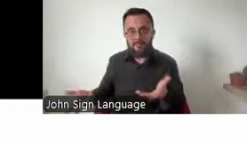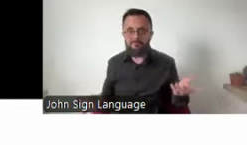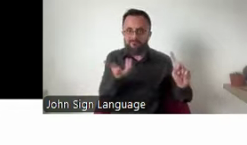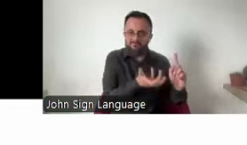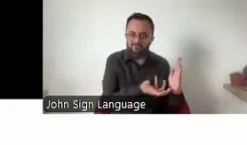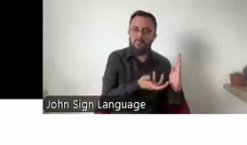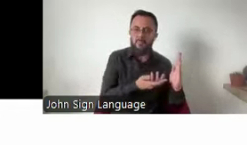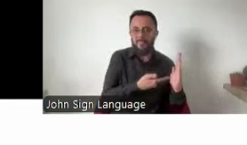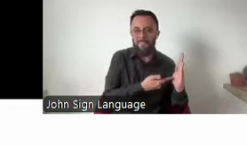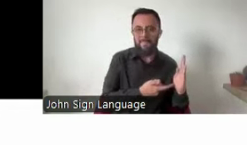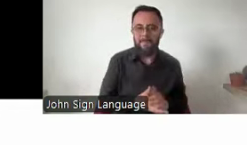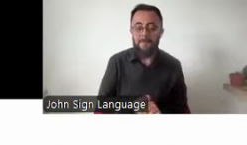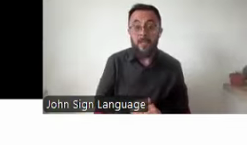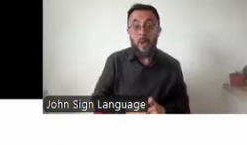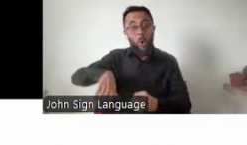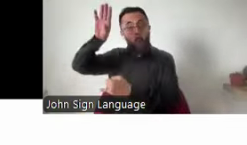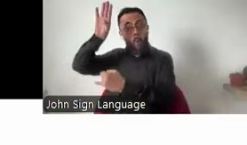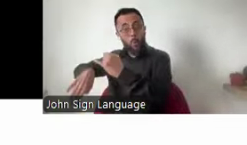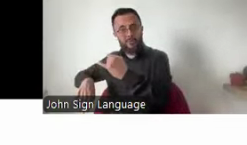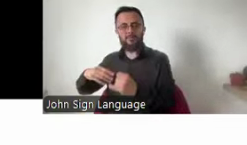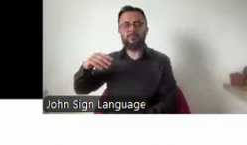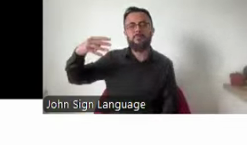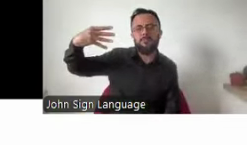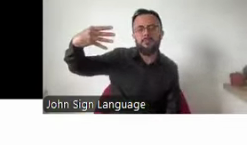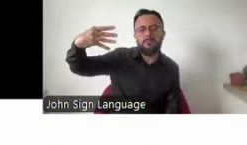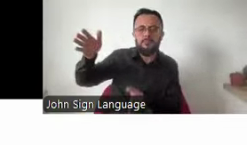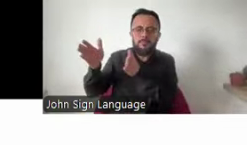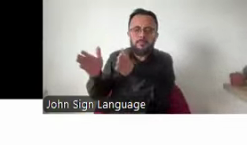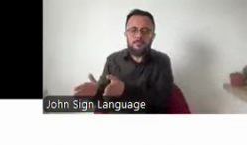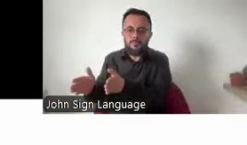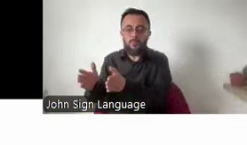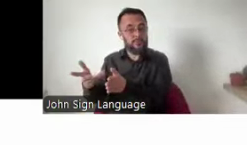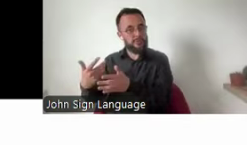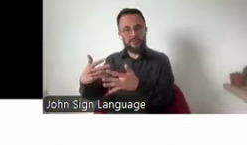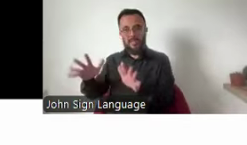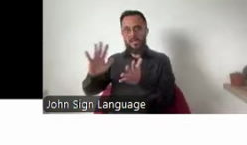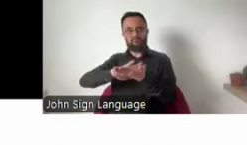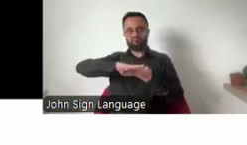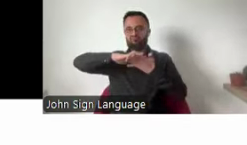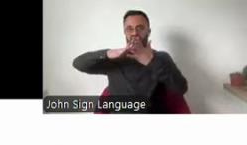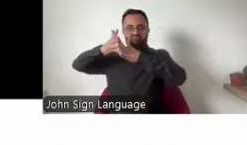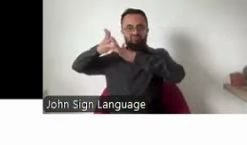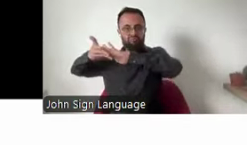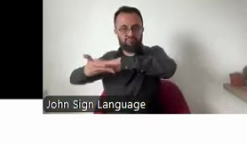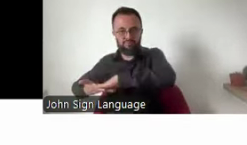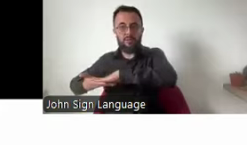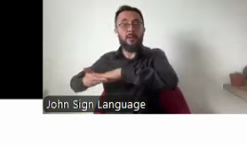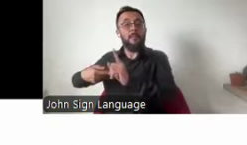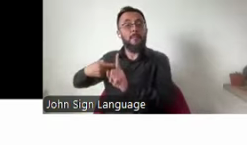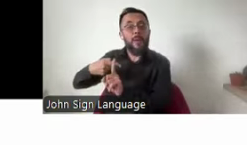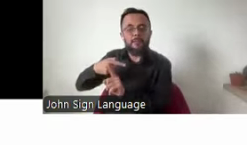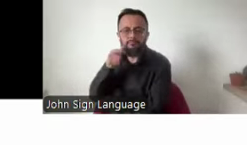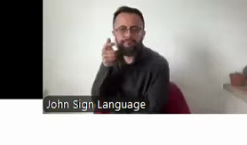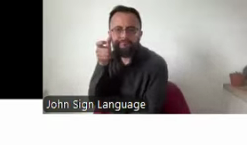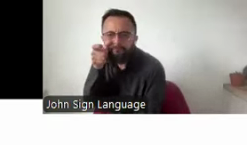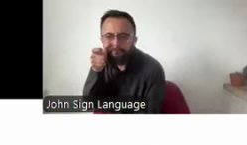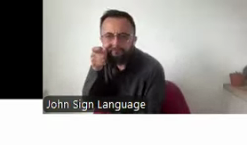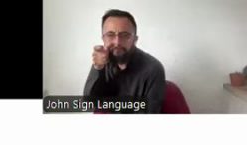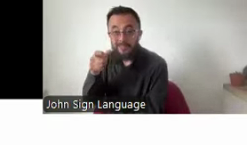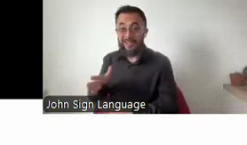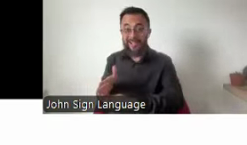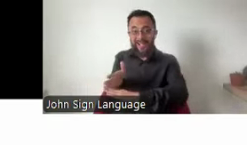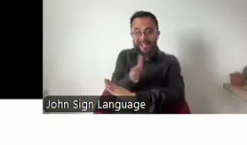which is the implementation and the monitoring. So once we've agreed on which actions to take forward and what are the